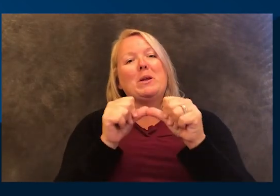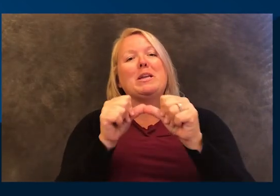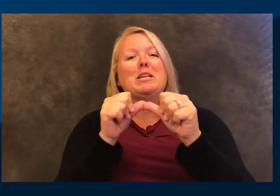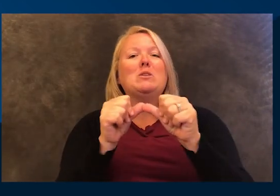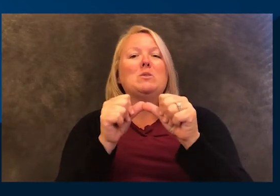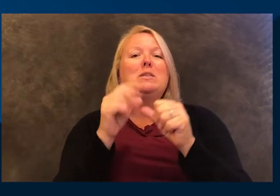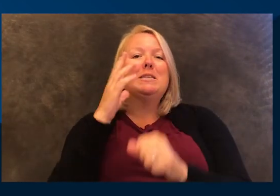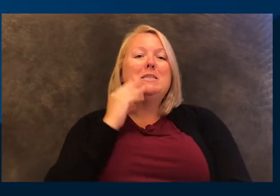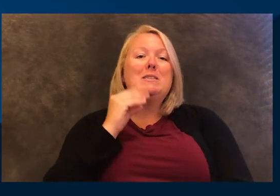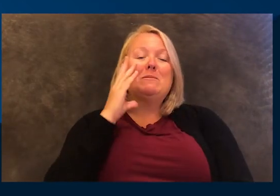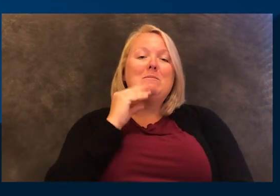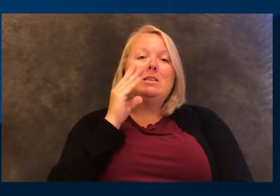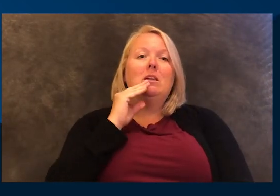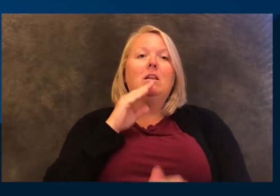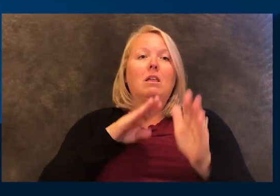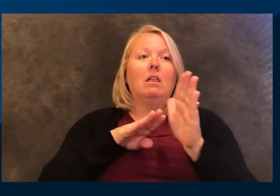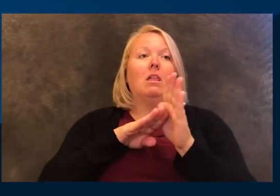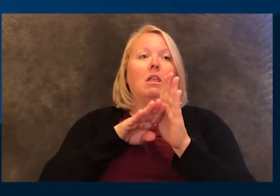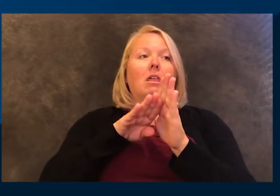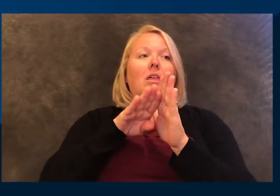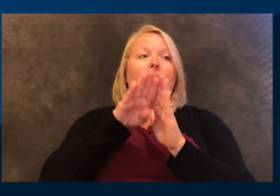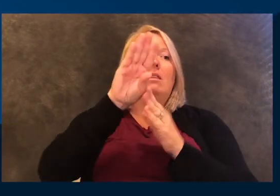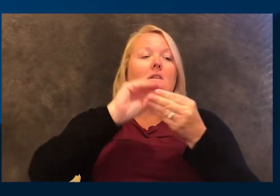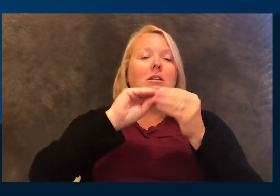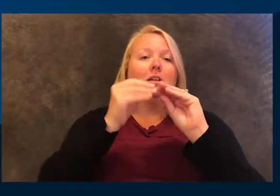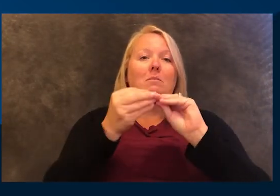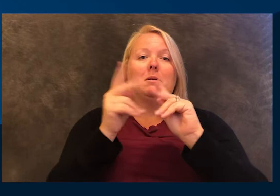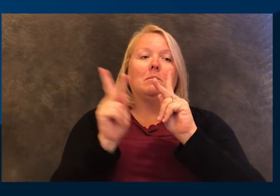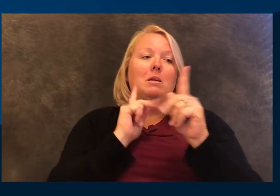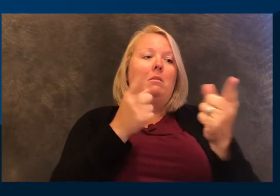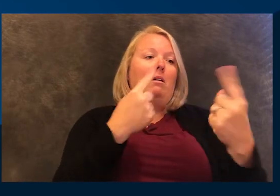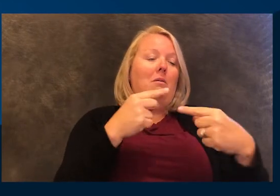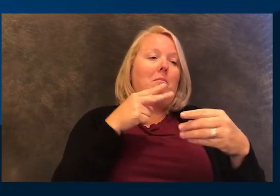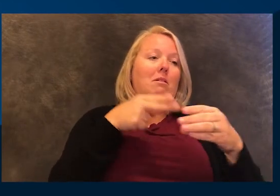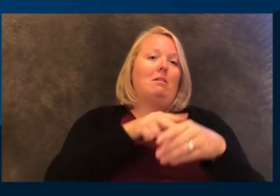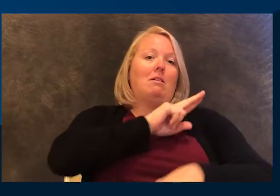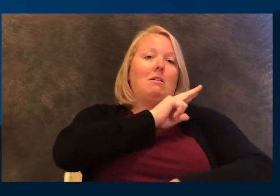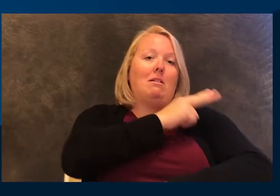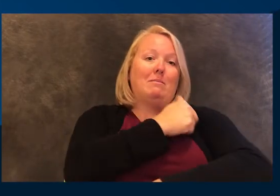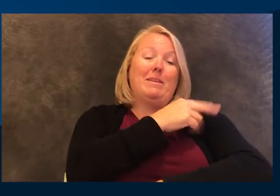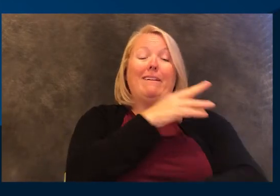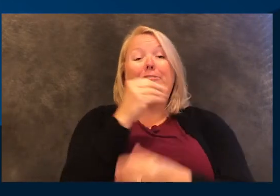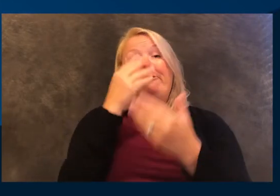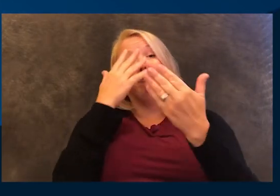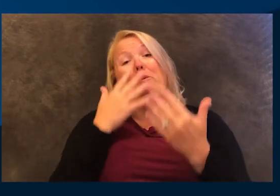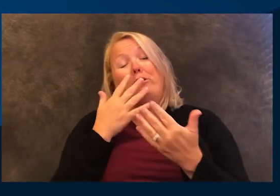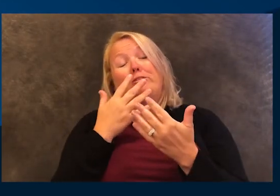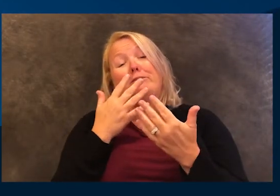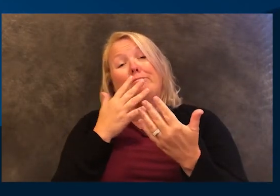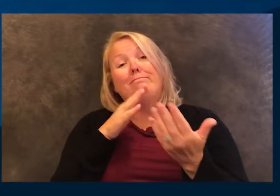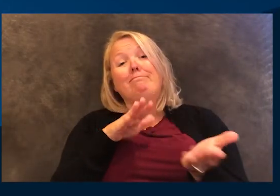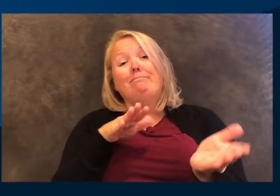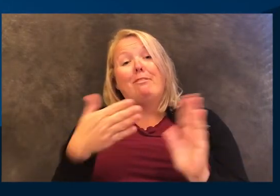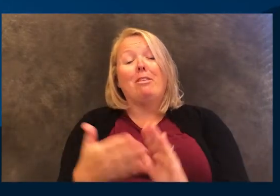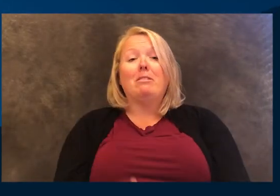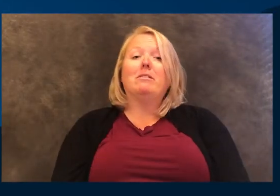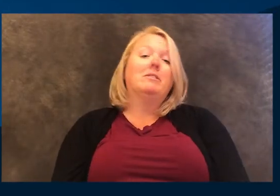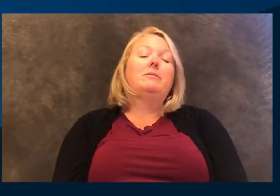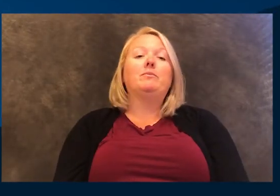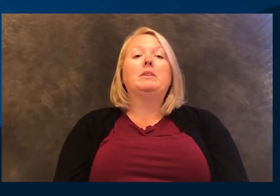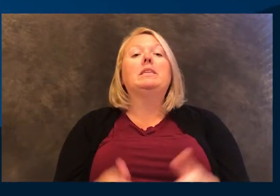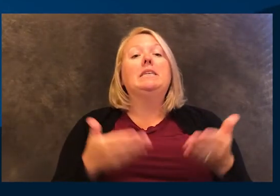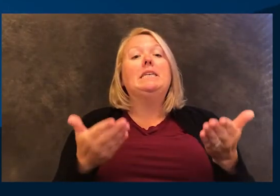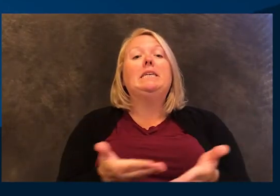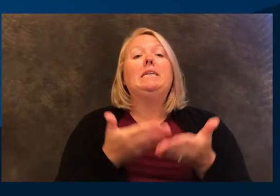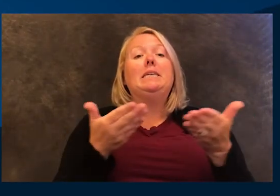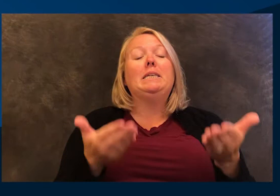experience resurges of COVID cases, hospitalizations, and unfortunately, deaths. Within our Michigan Medicine